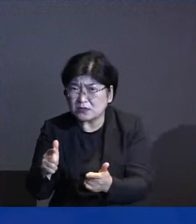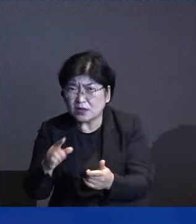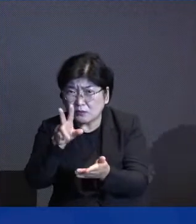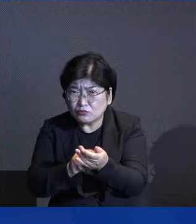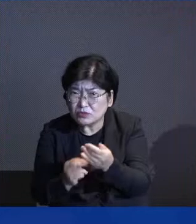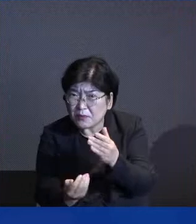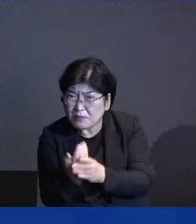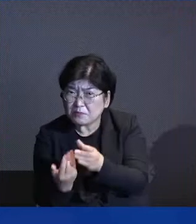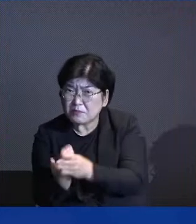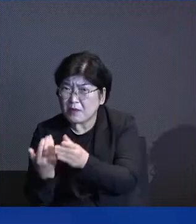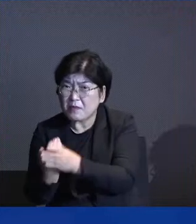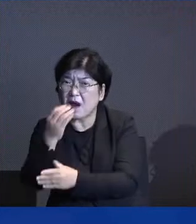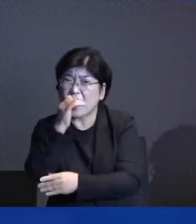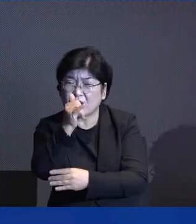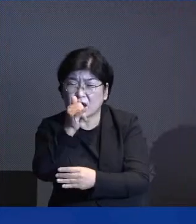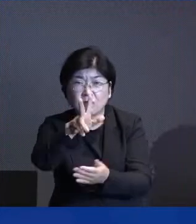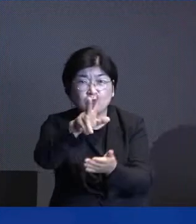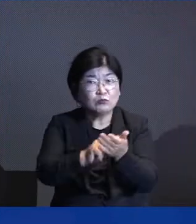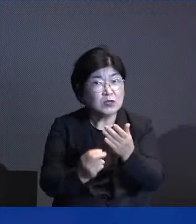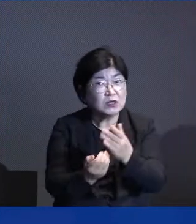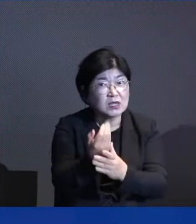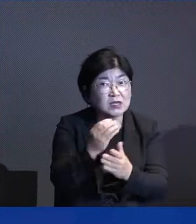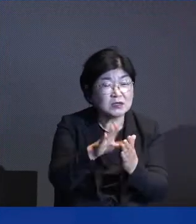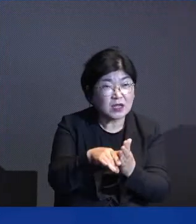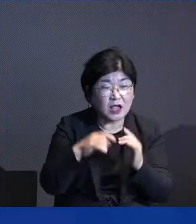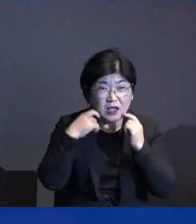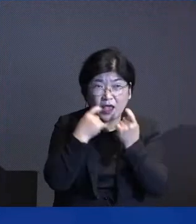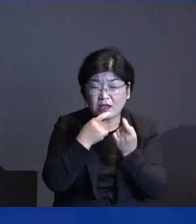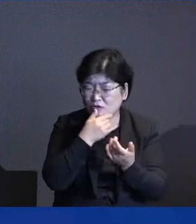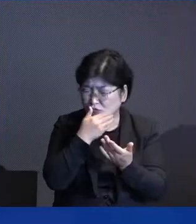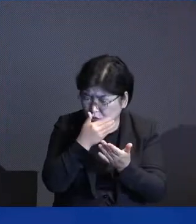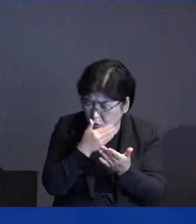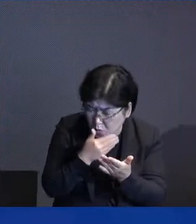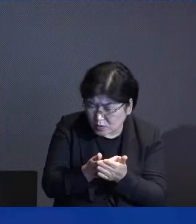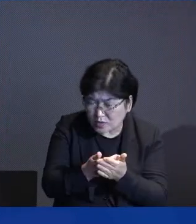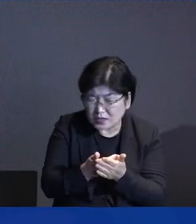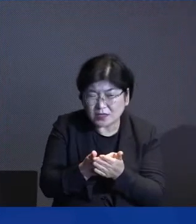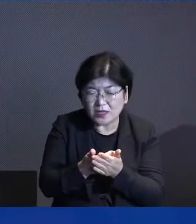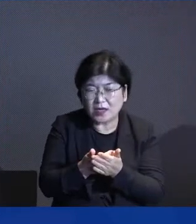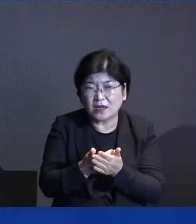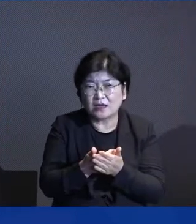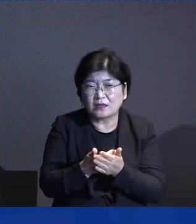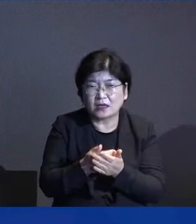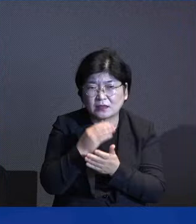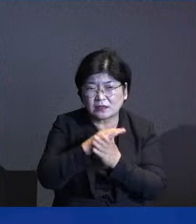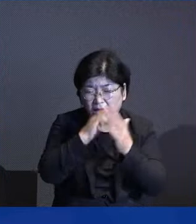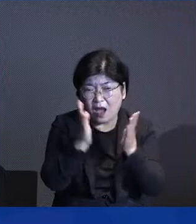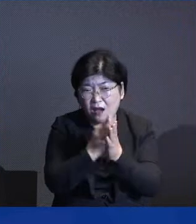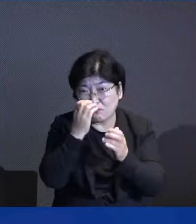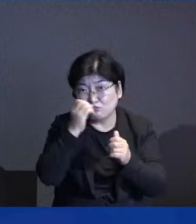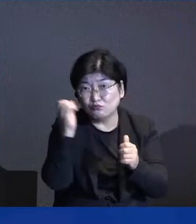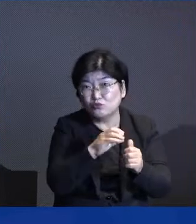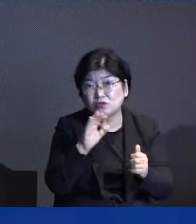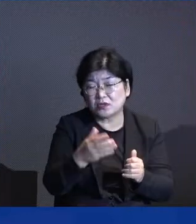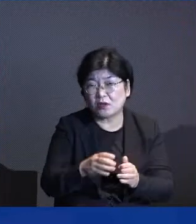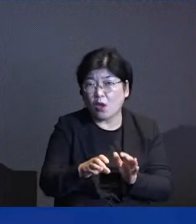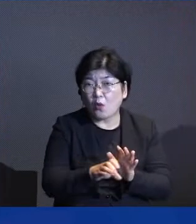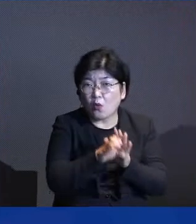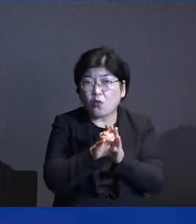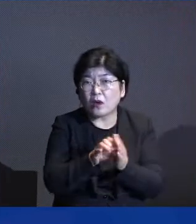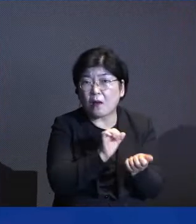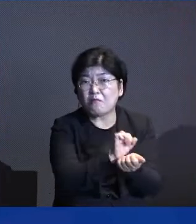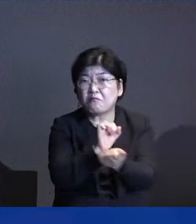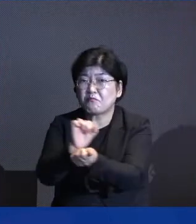was compromised. These were our work during the COVID period, when we spoke about how,